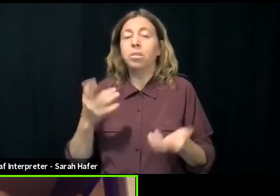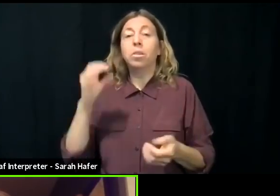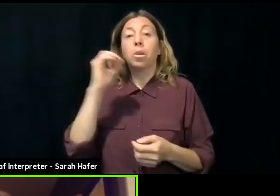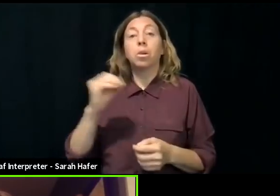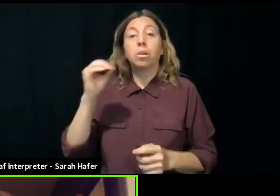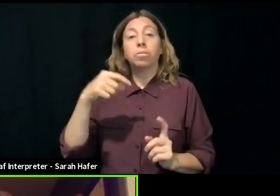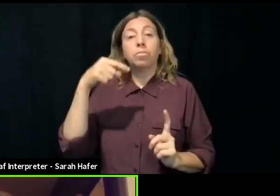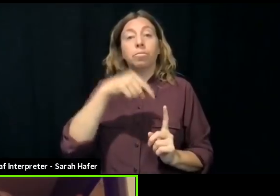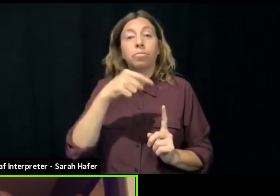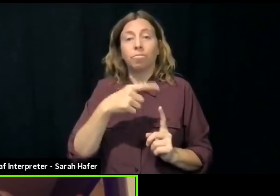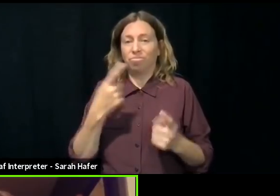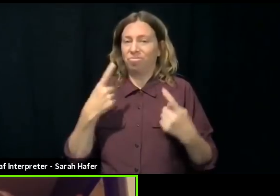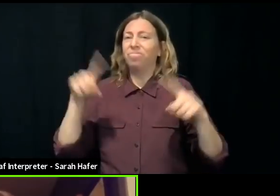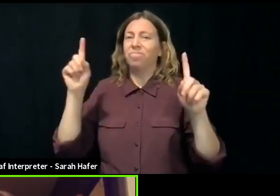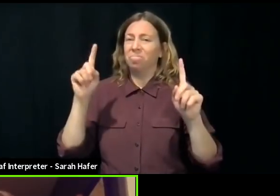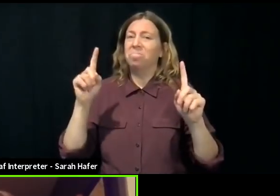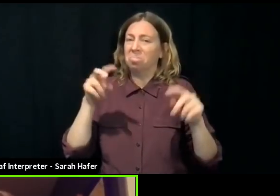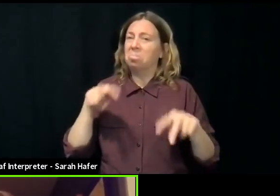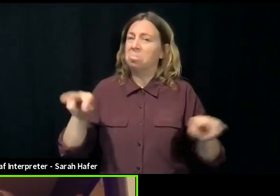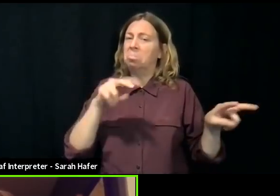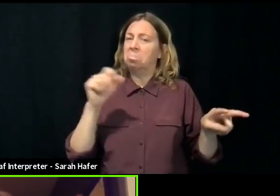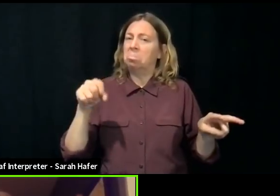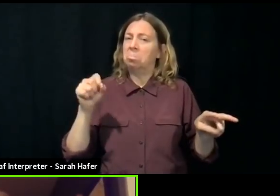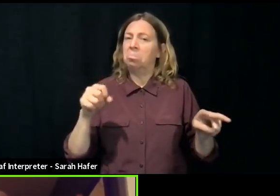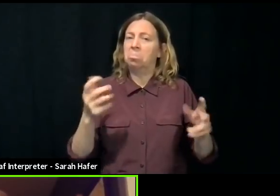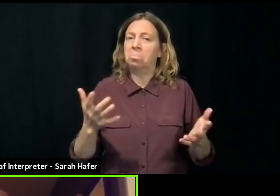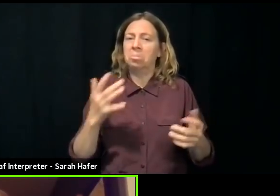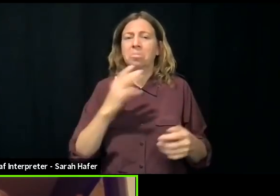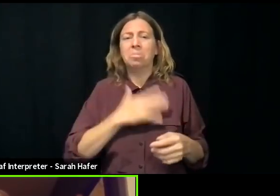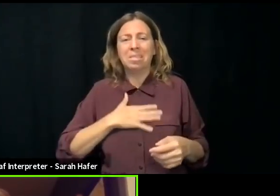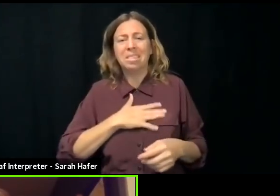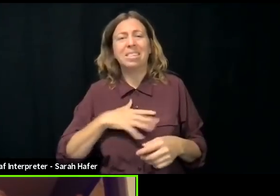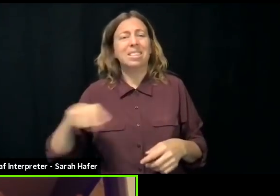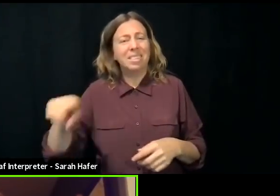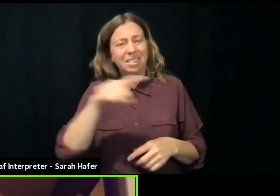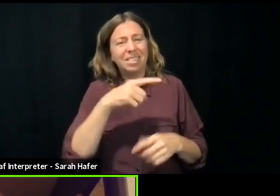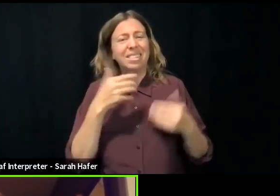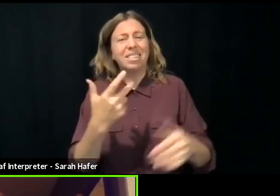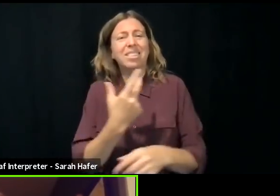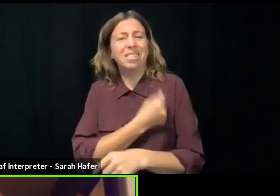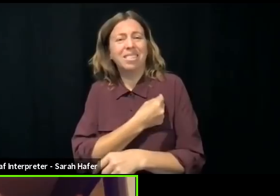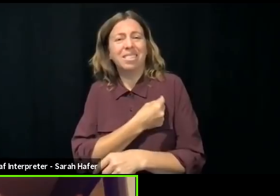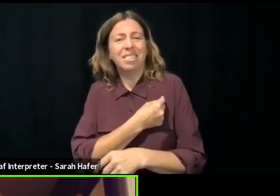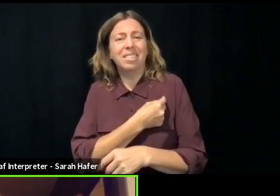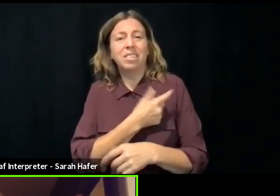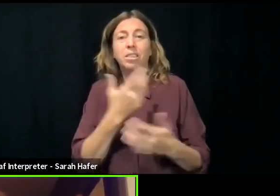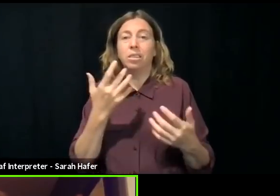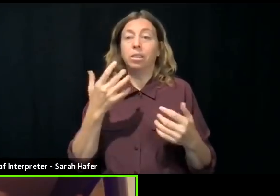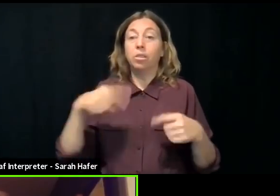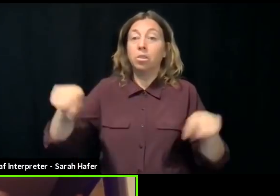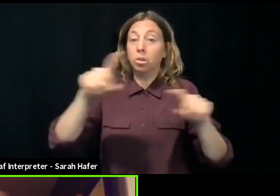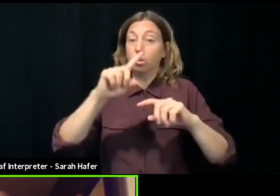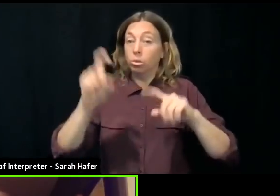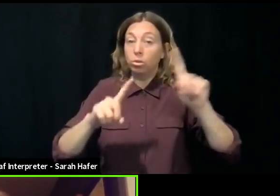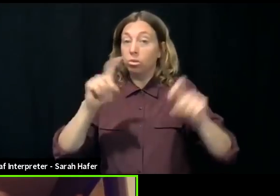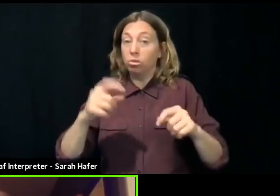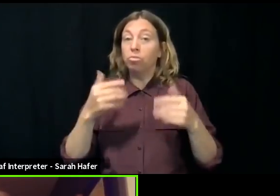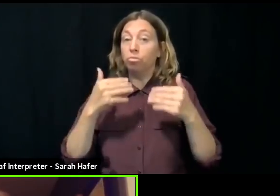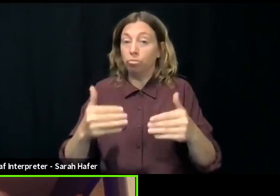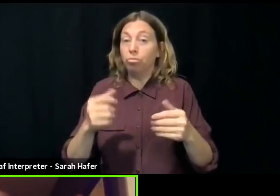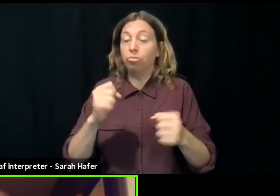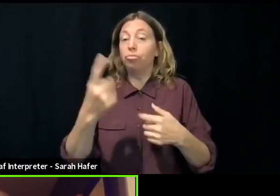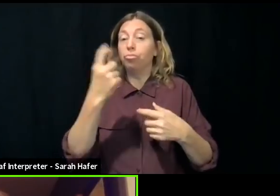vaccinated if you're not already vaccinated. We're ready for your questions now, and we want to make sure we get to as many as possible. So we're only going to be